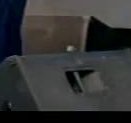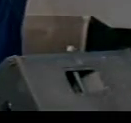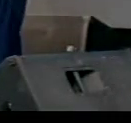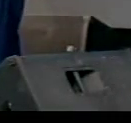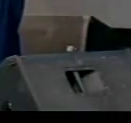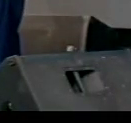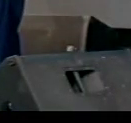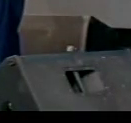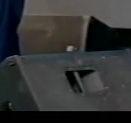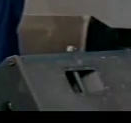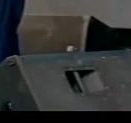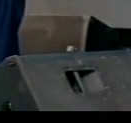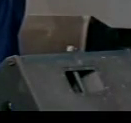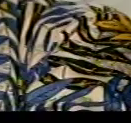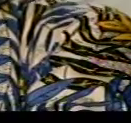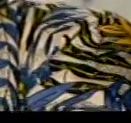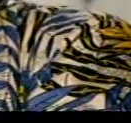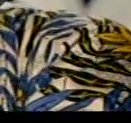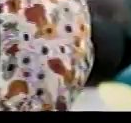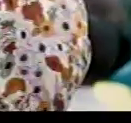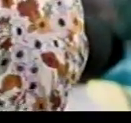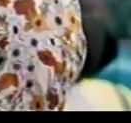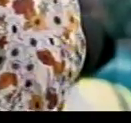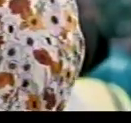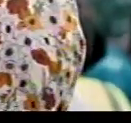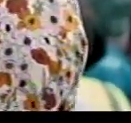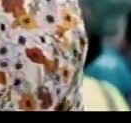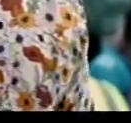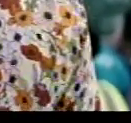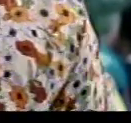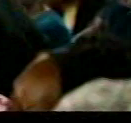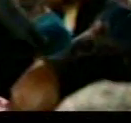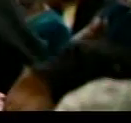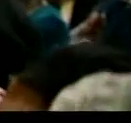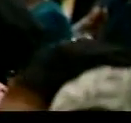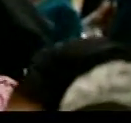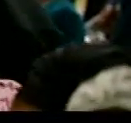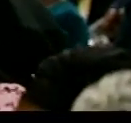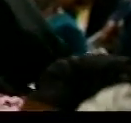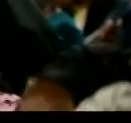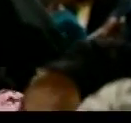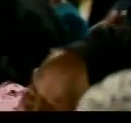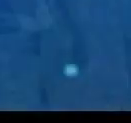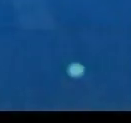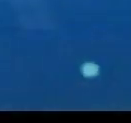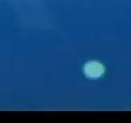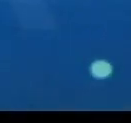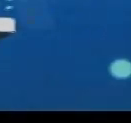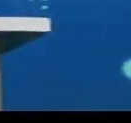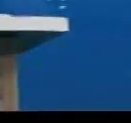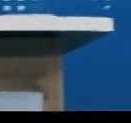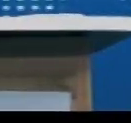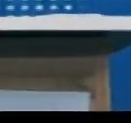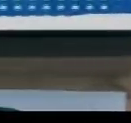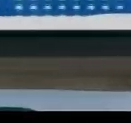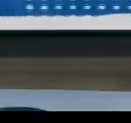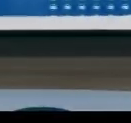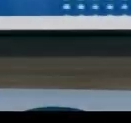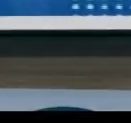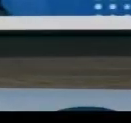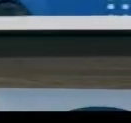wasted lives will turn around. The Lord will touch you tonight, heal